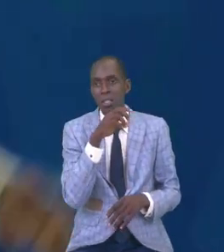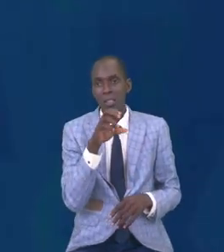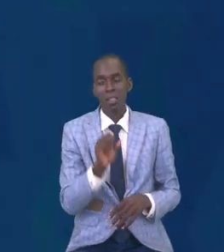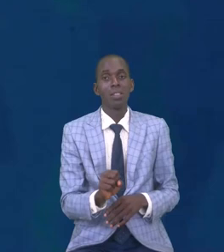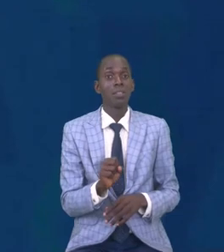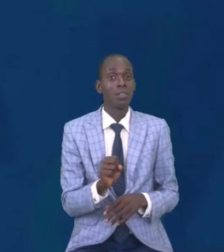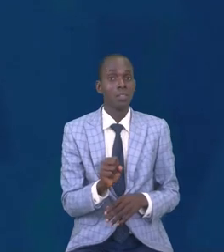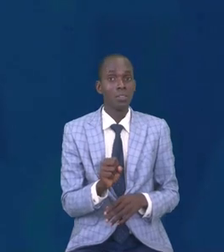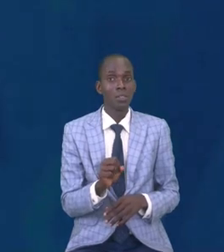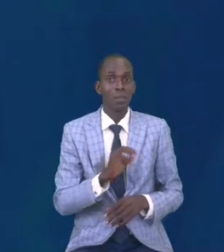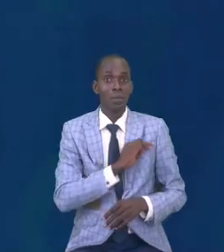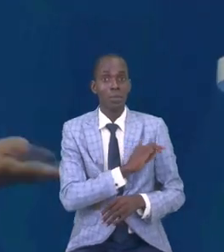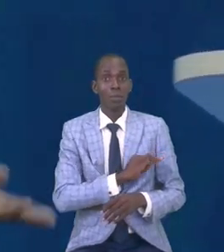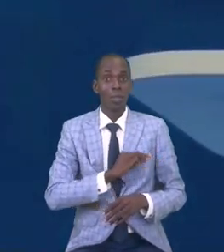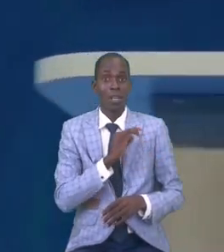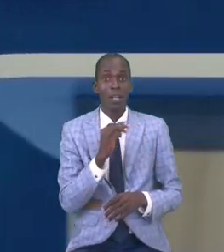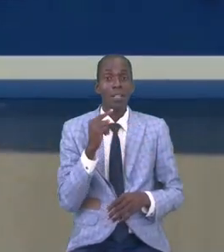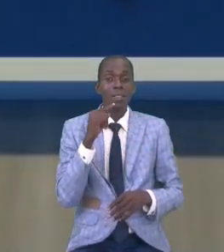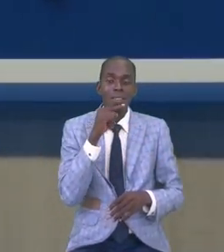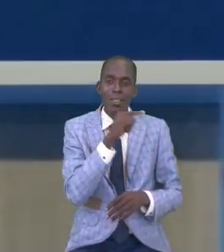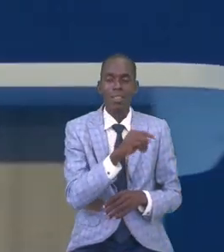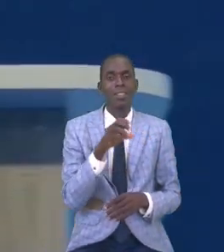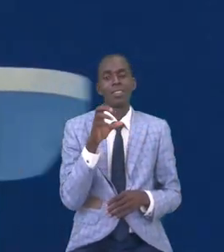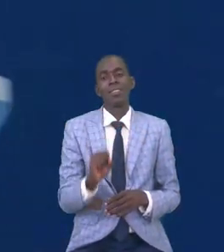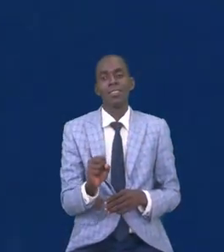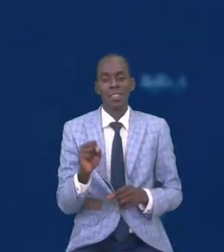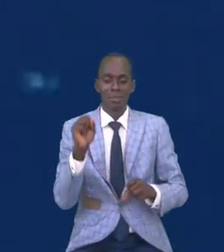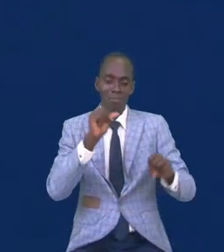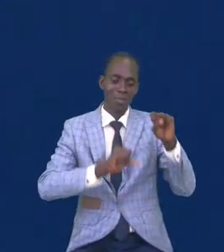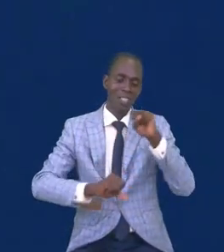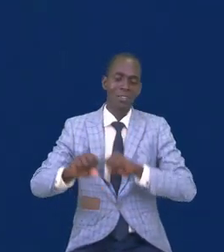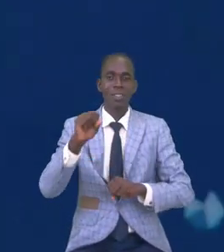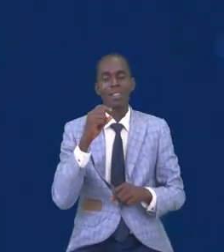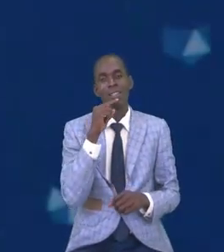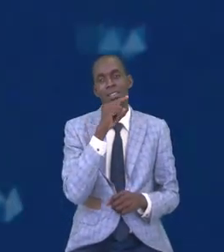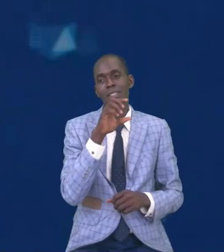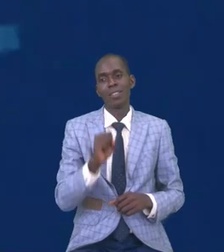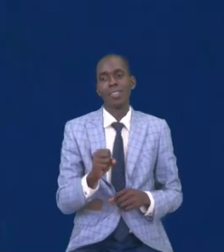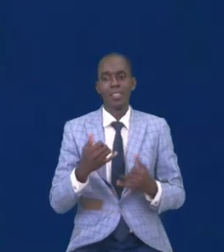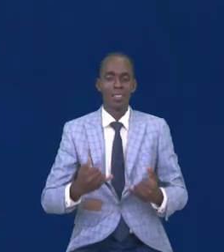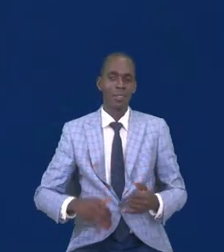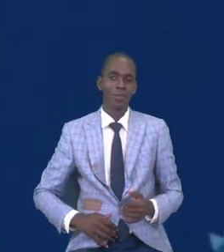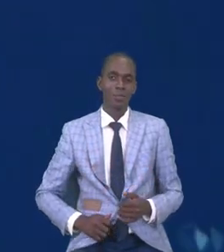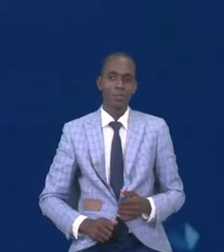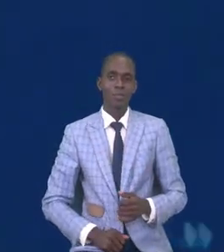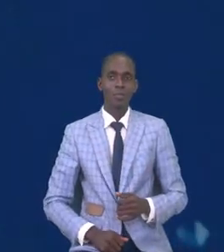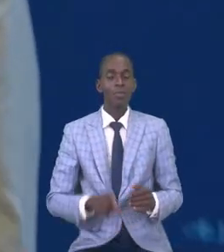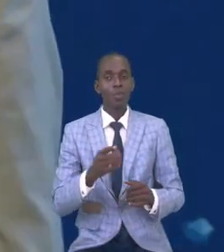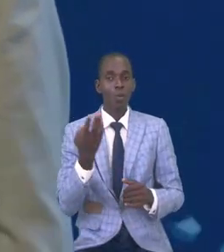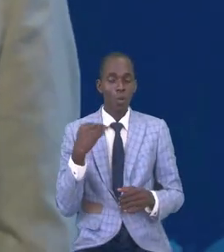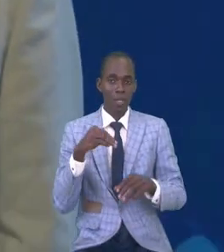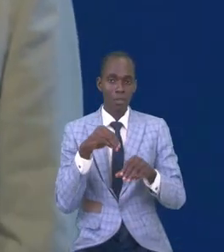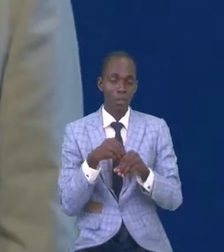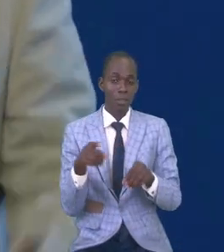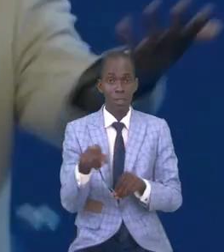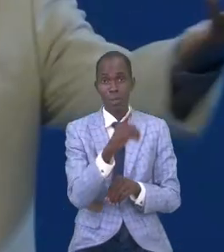educational lies, scientific lies. Now, they were in bondage in